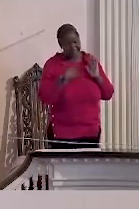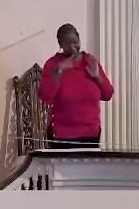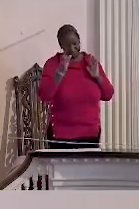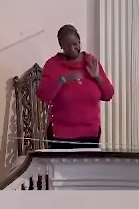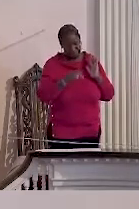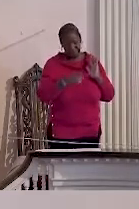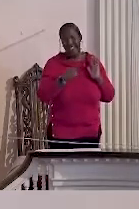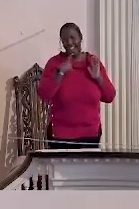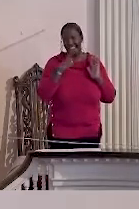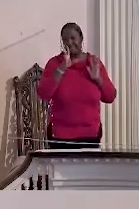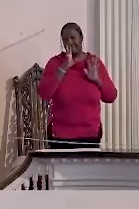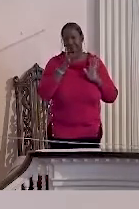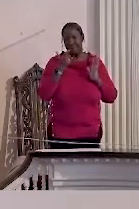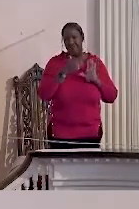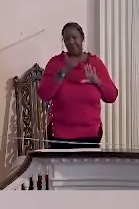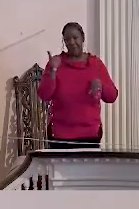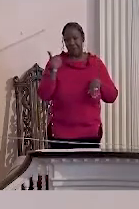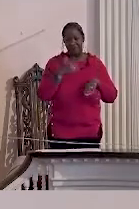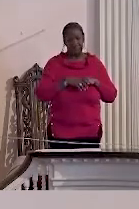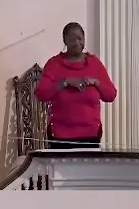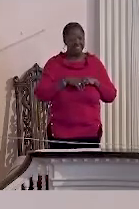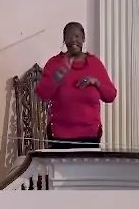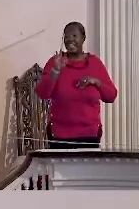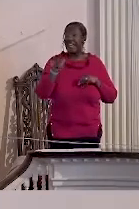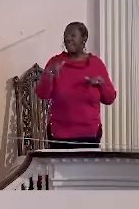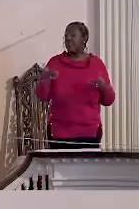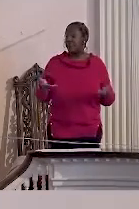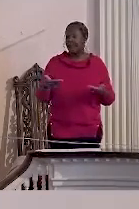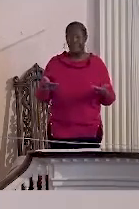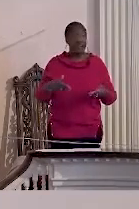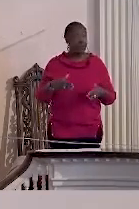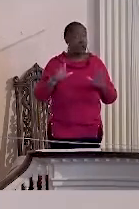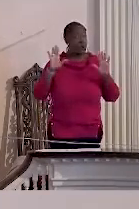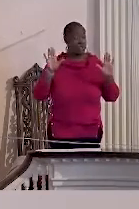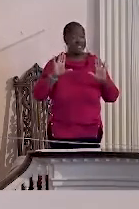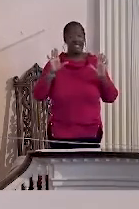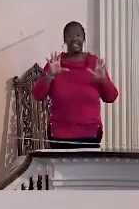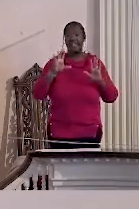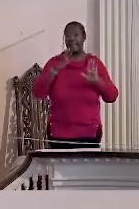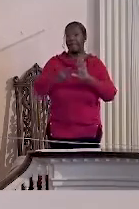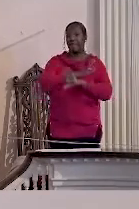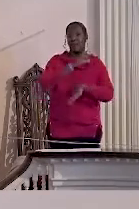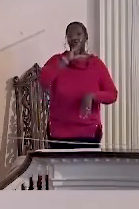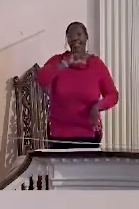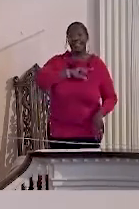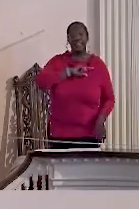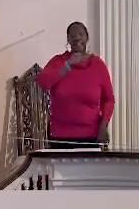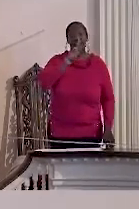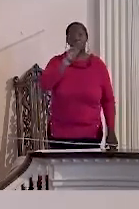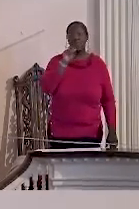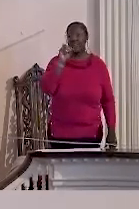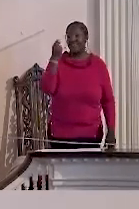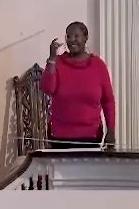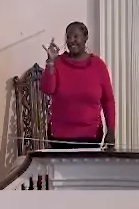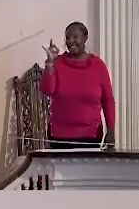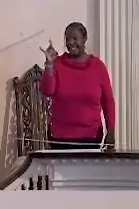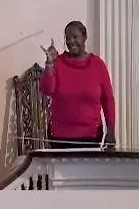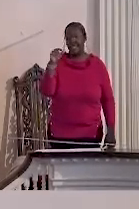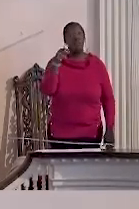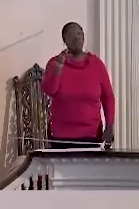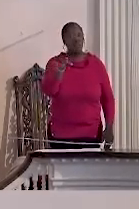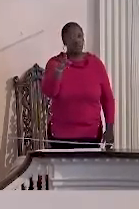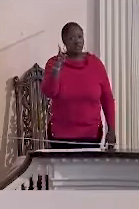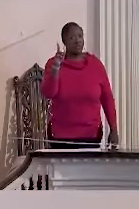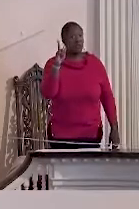of a rerun. If you were here on the Sunday before Thanksgiving in 2018, this will